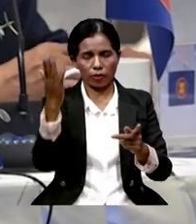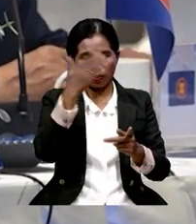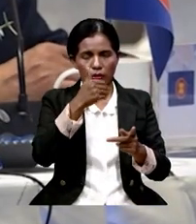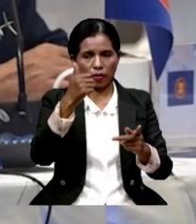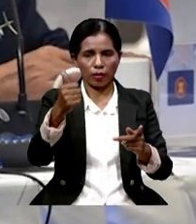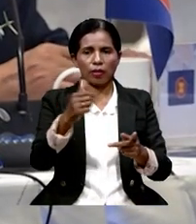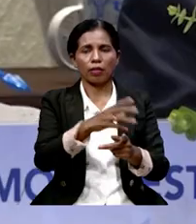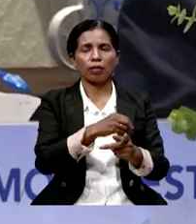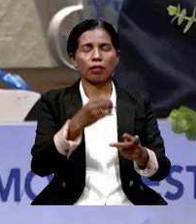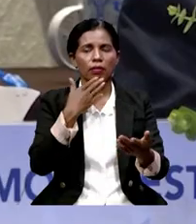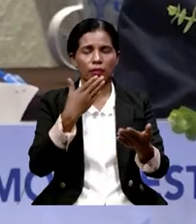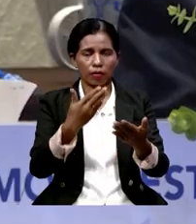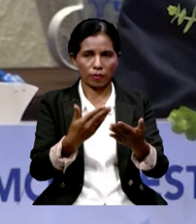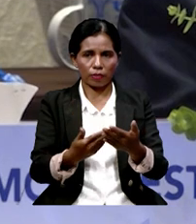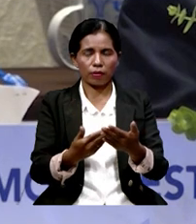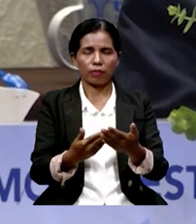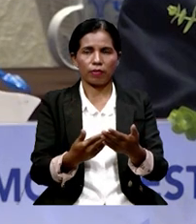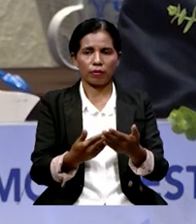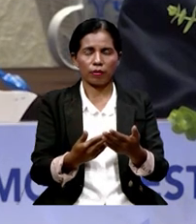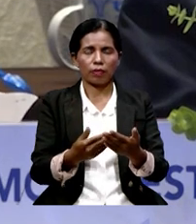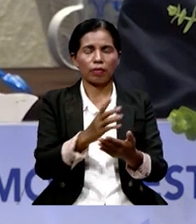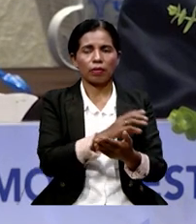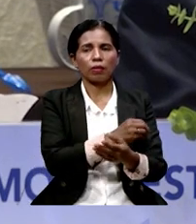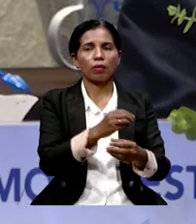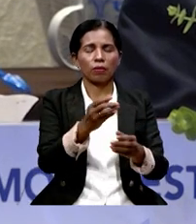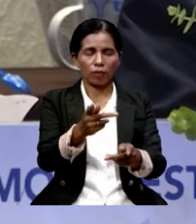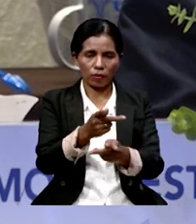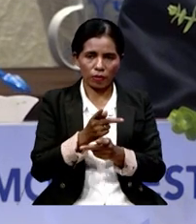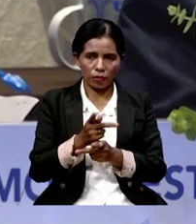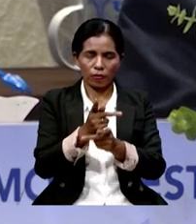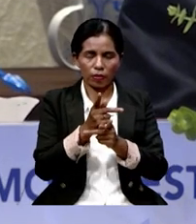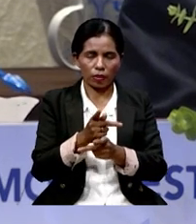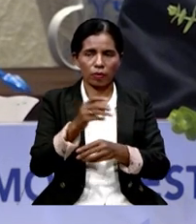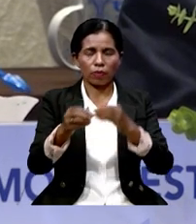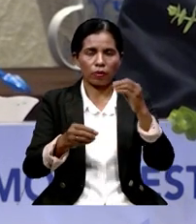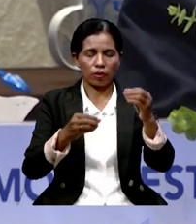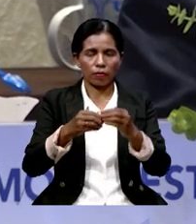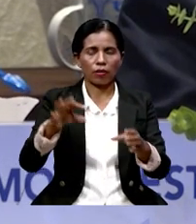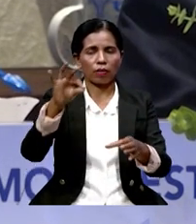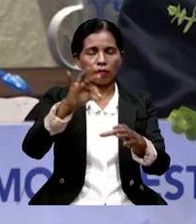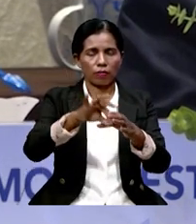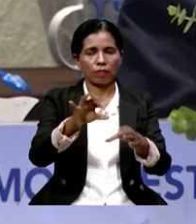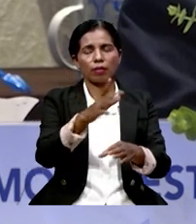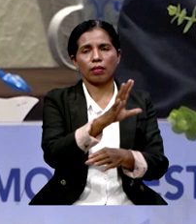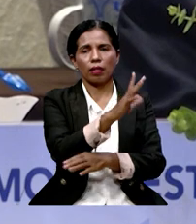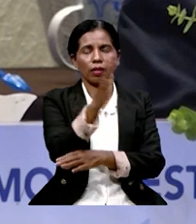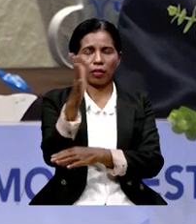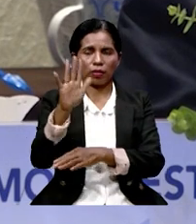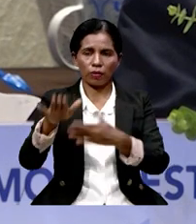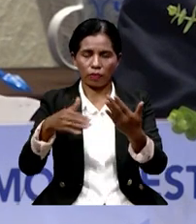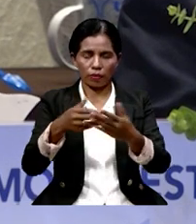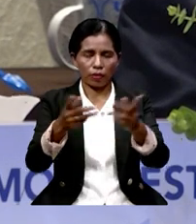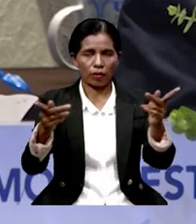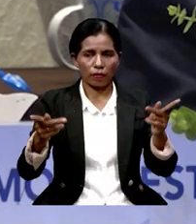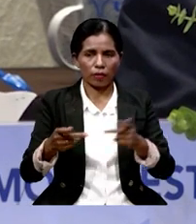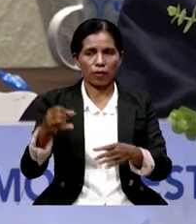have been put in place for the protection and conservation of the environment,